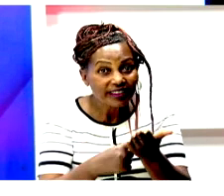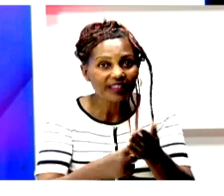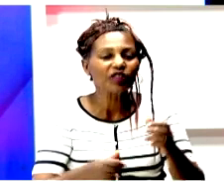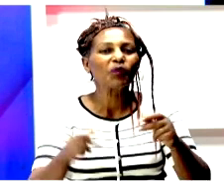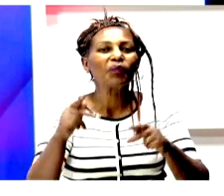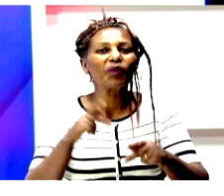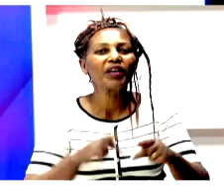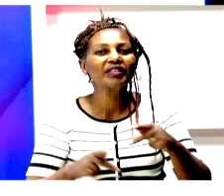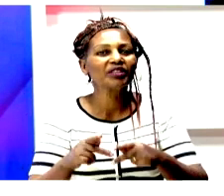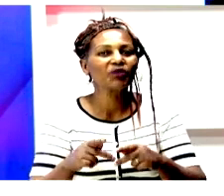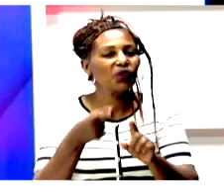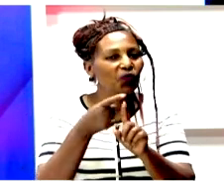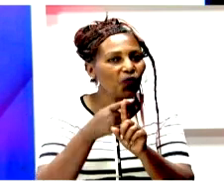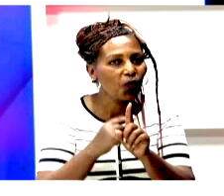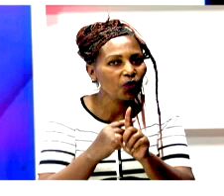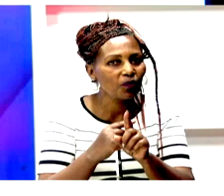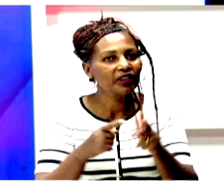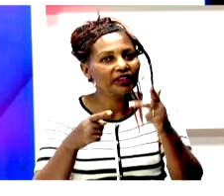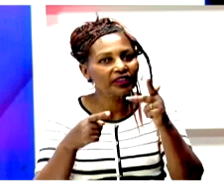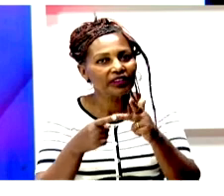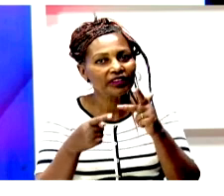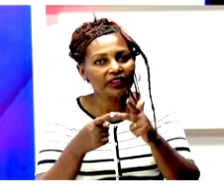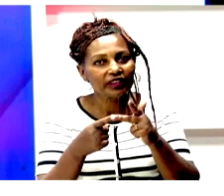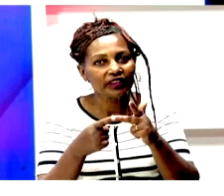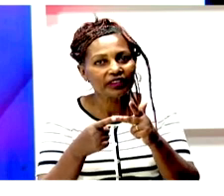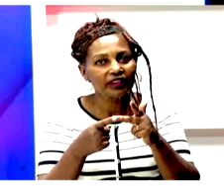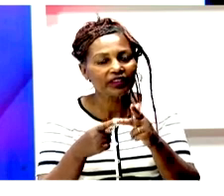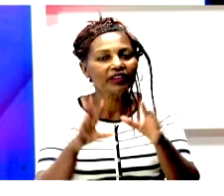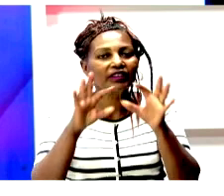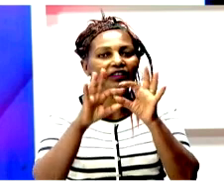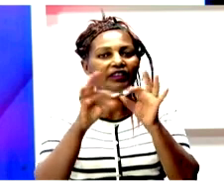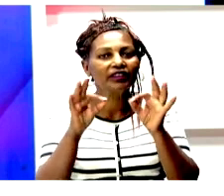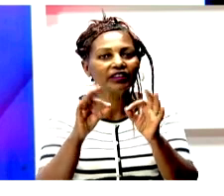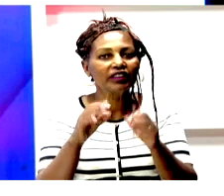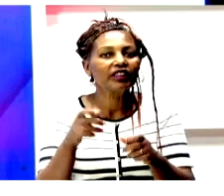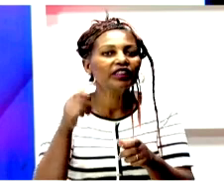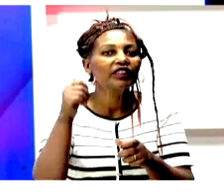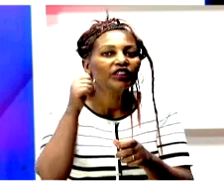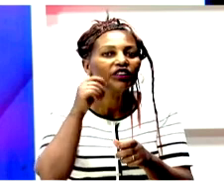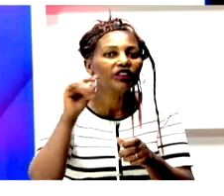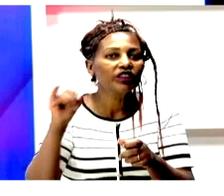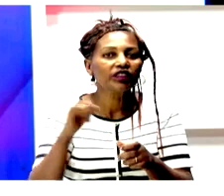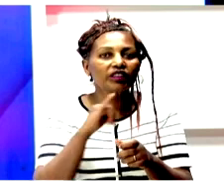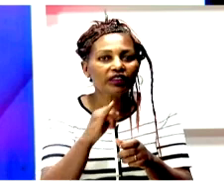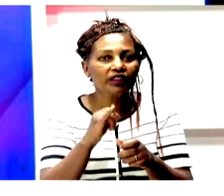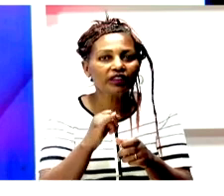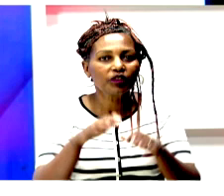The passive form of the third sentence, she has baked bread, will